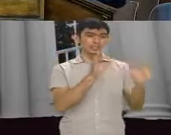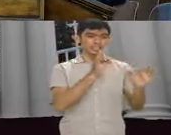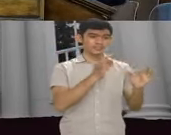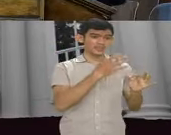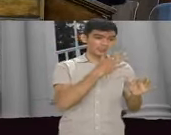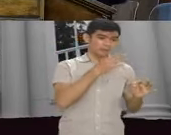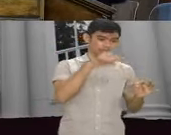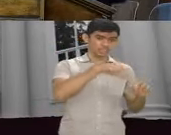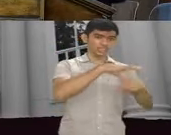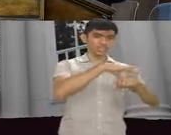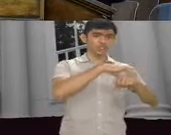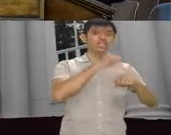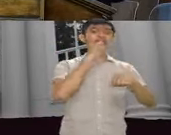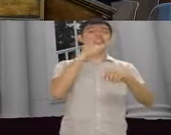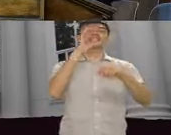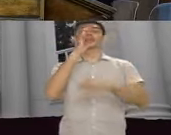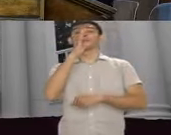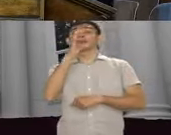earth.